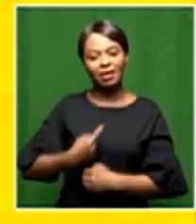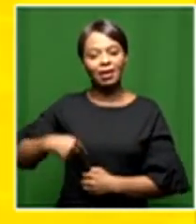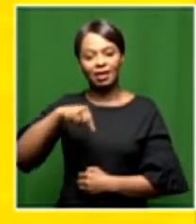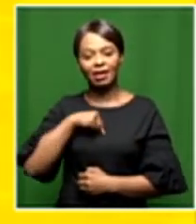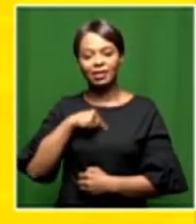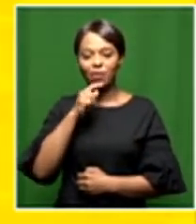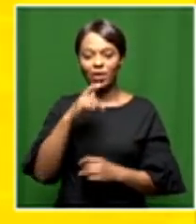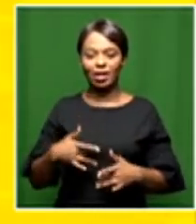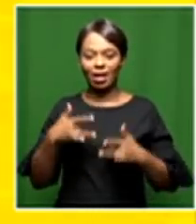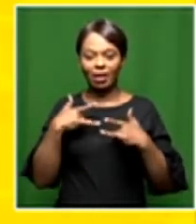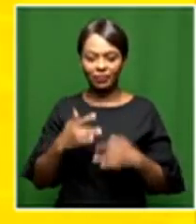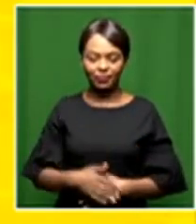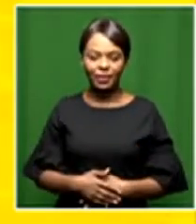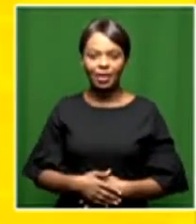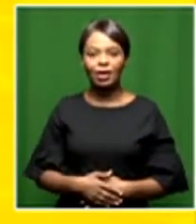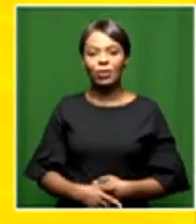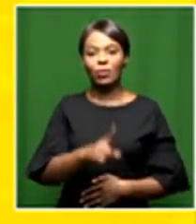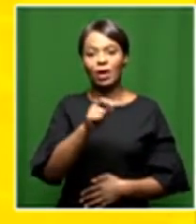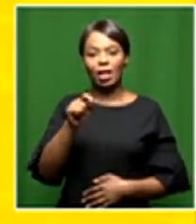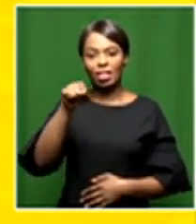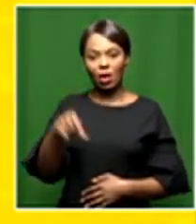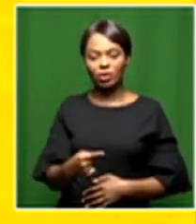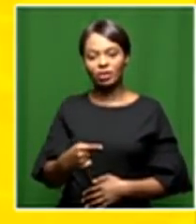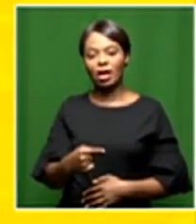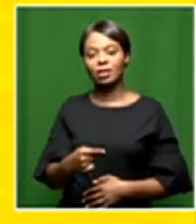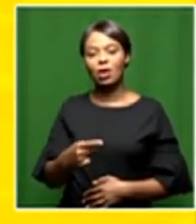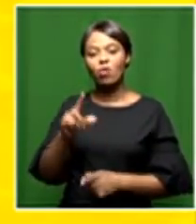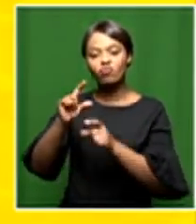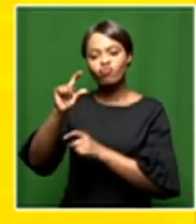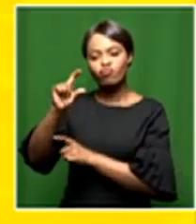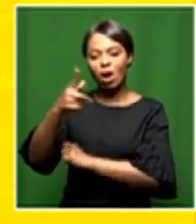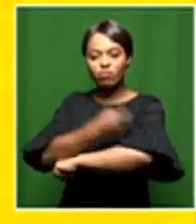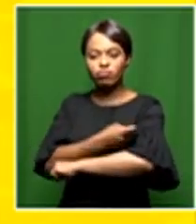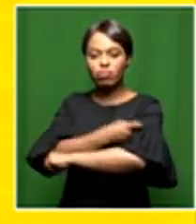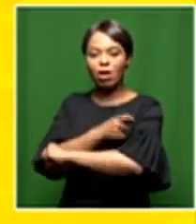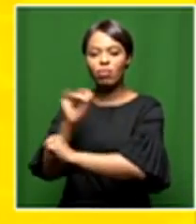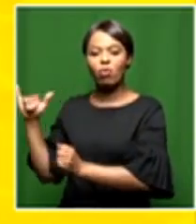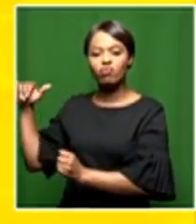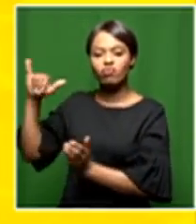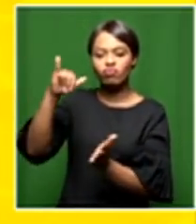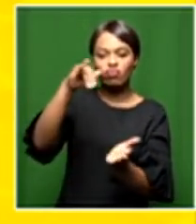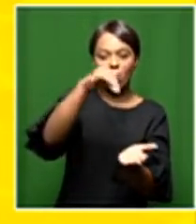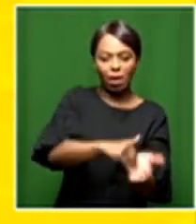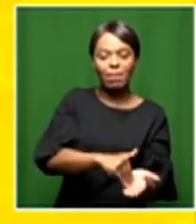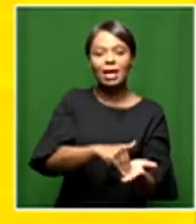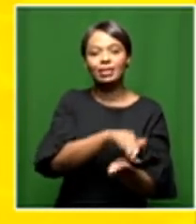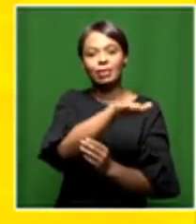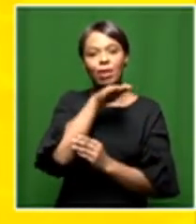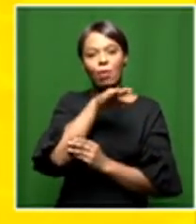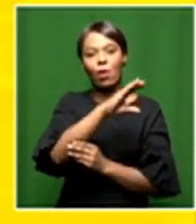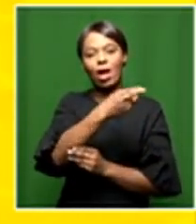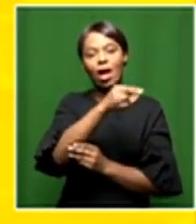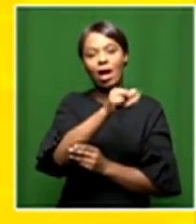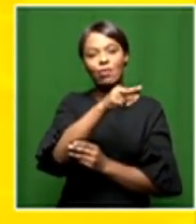Live. Now, about 100,000 COVID-19 vaccines have arrived in the Zimbabwean capital, Harare, from China this